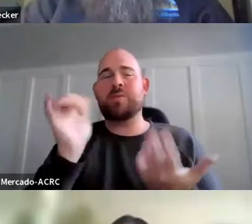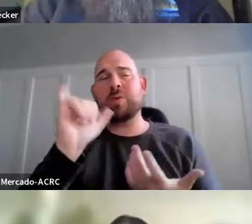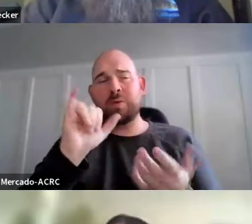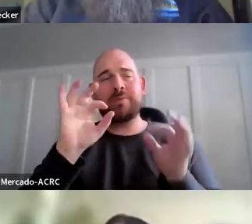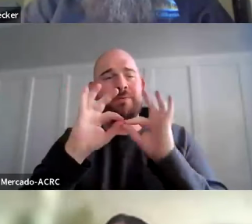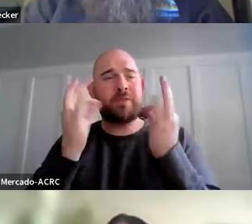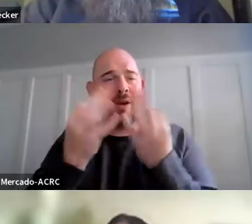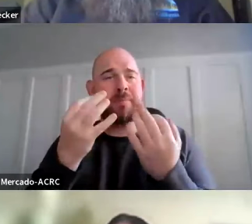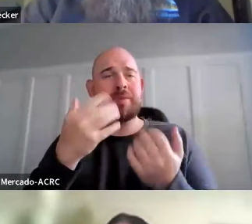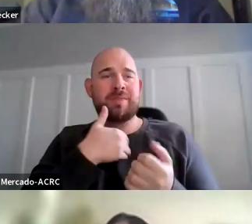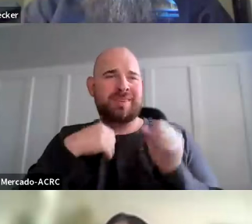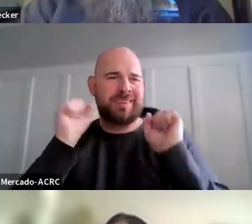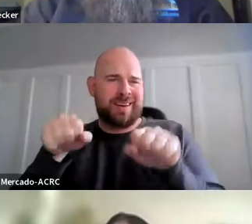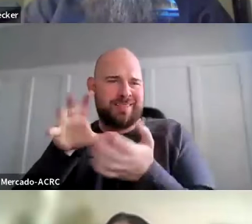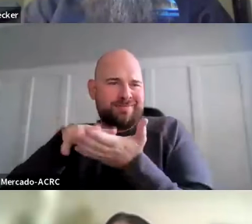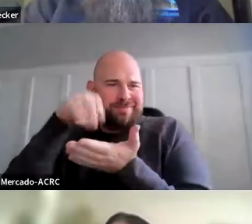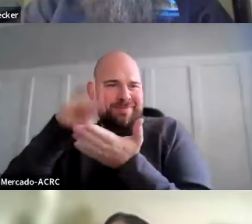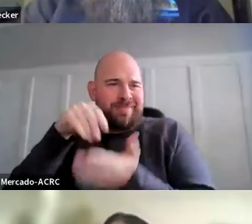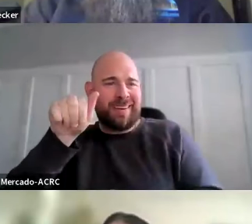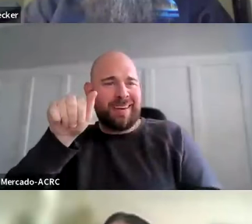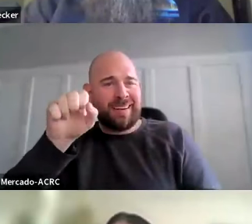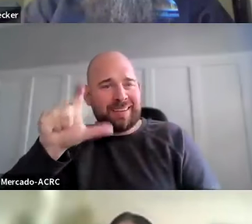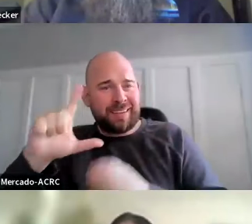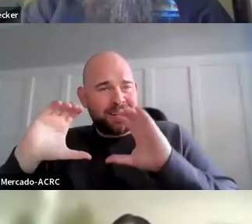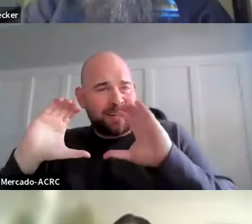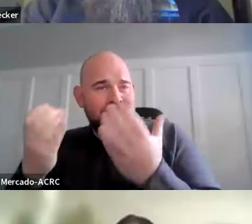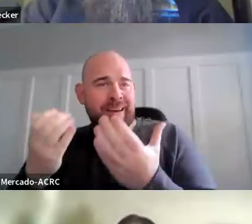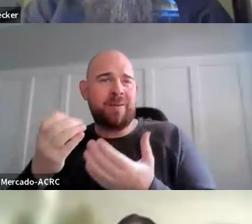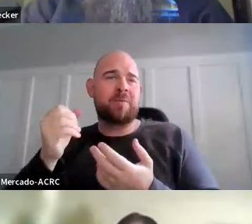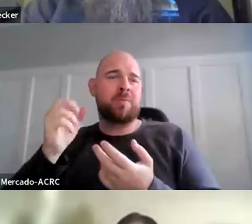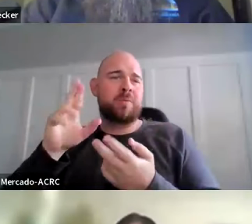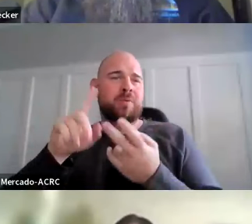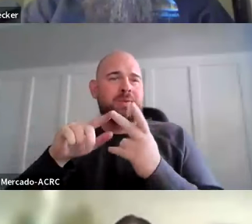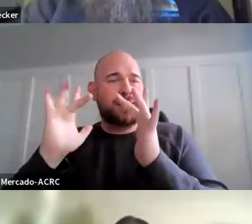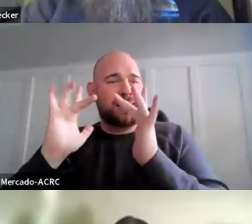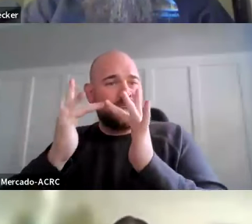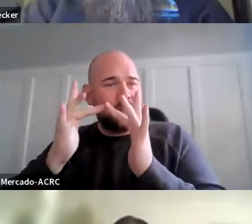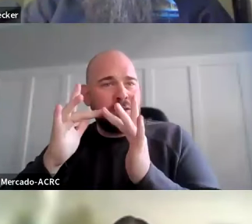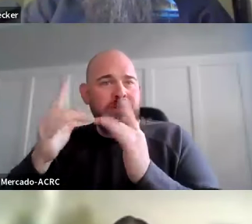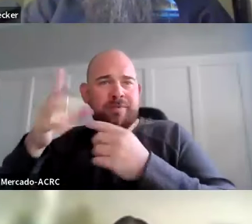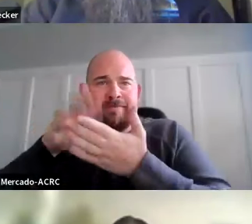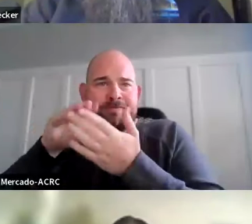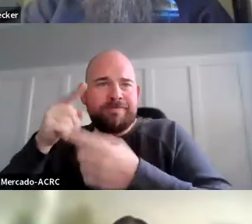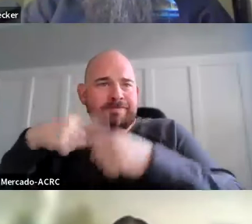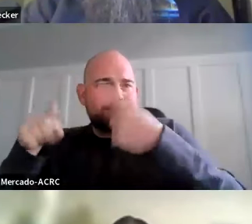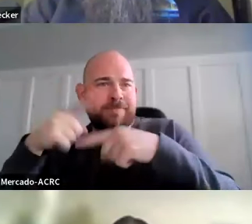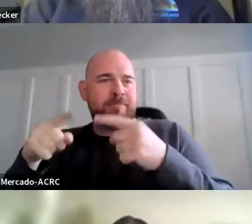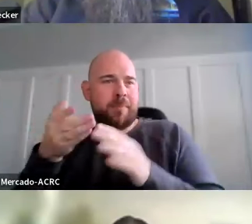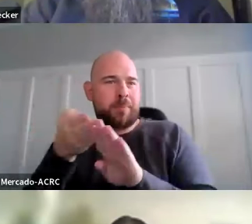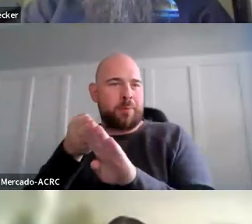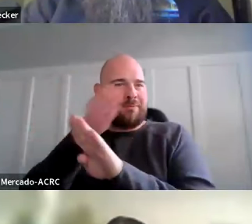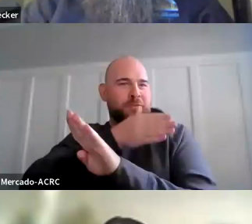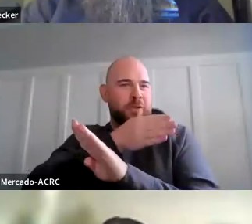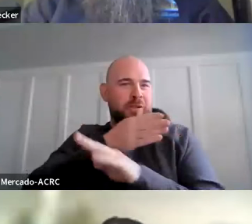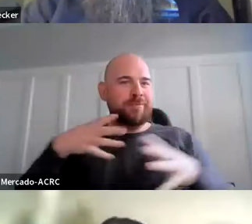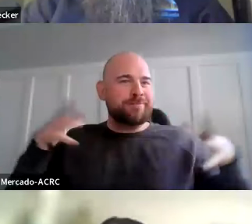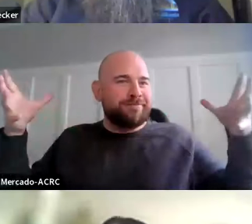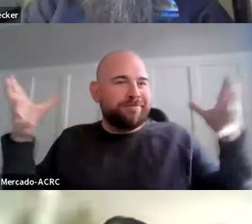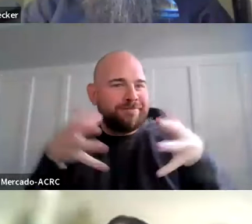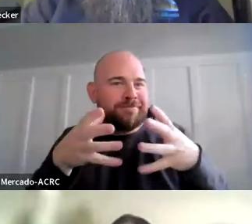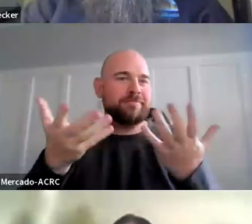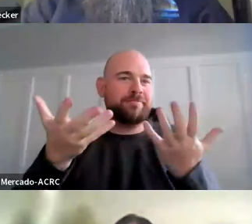same time including the deaf and hard of hearing member in the activities. And of course, encouraging friends and family to learn